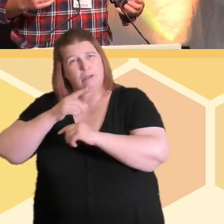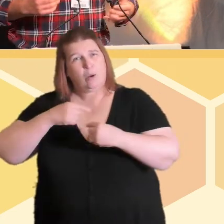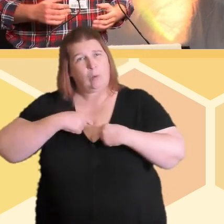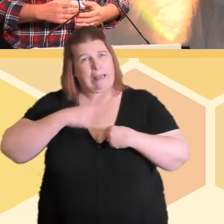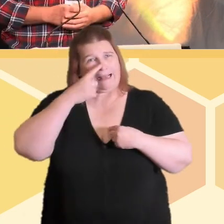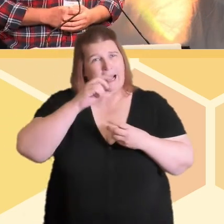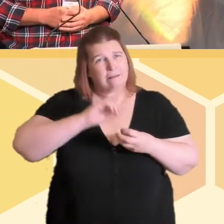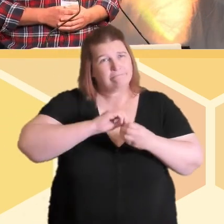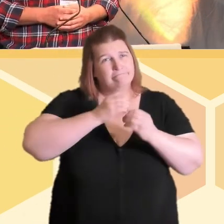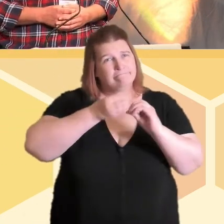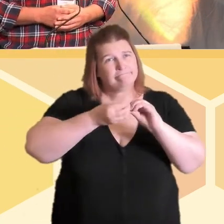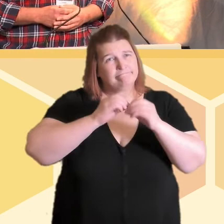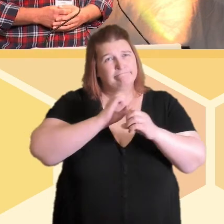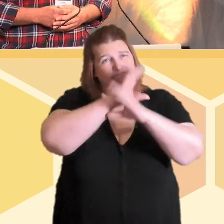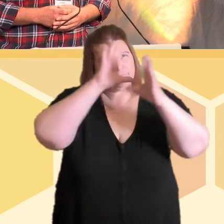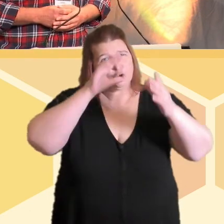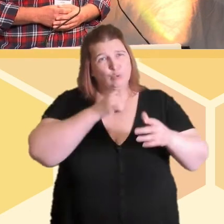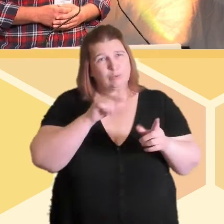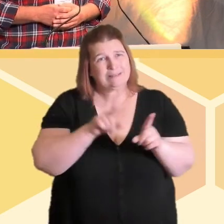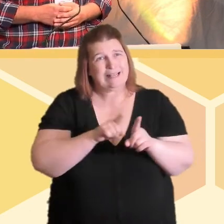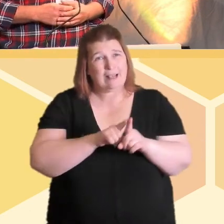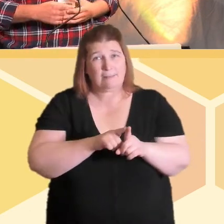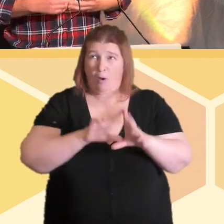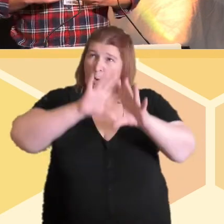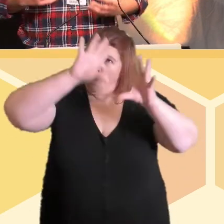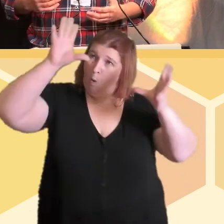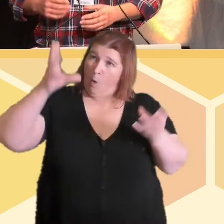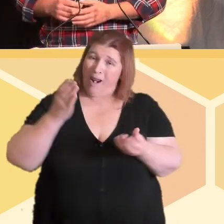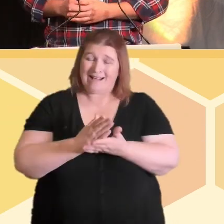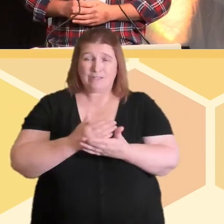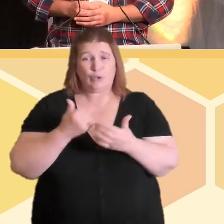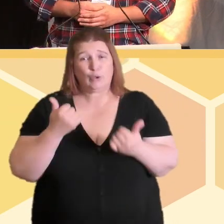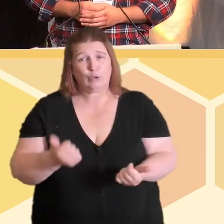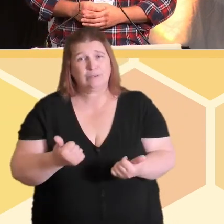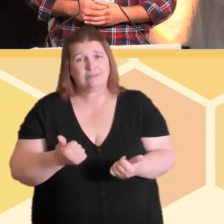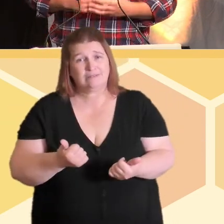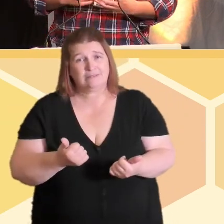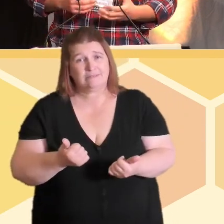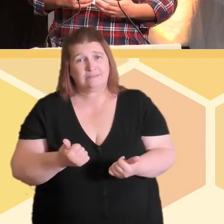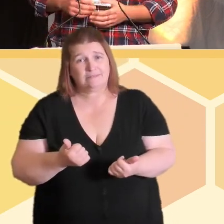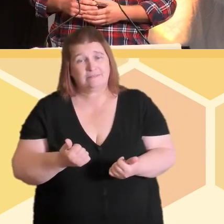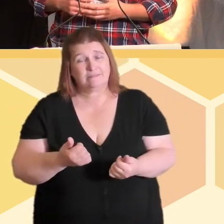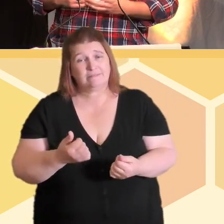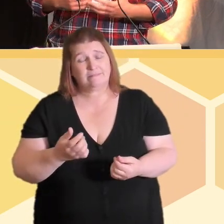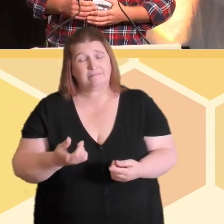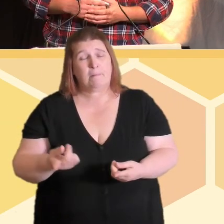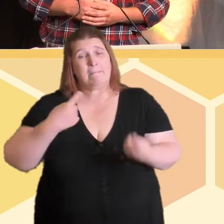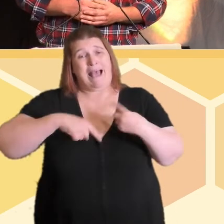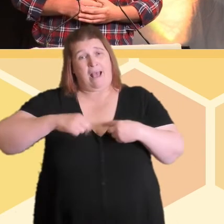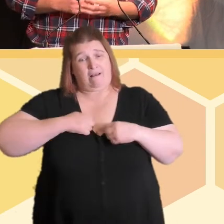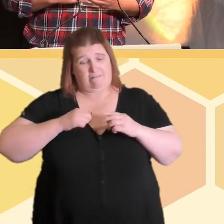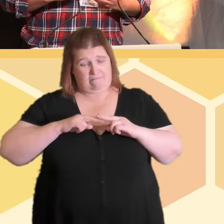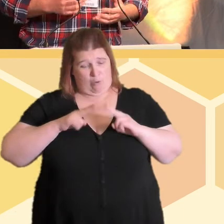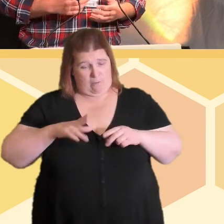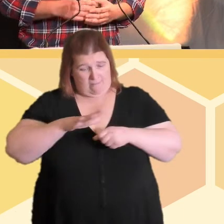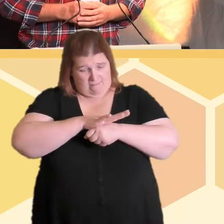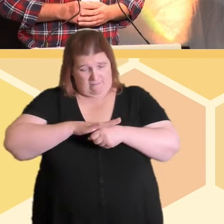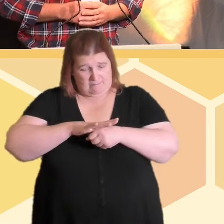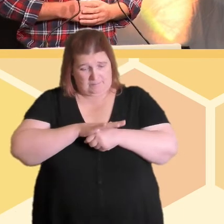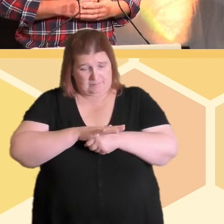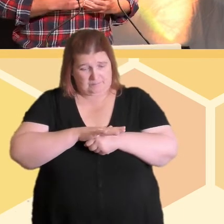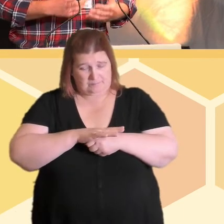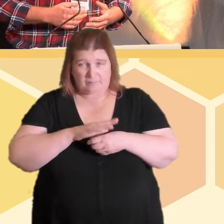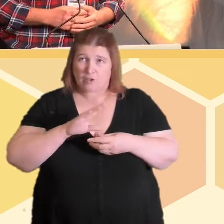love all that God has created. And in our own context, we can reconnect with creation in our